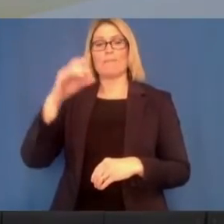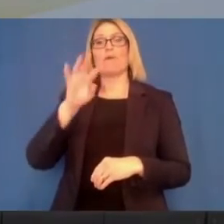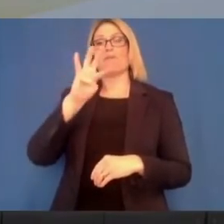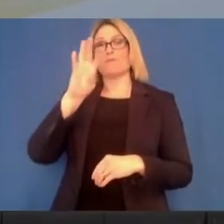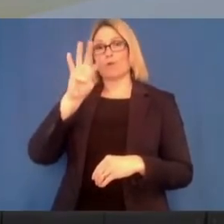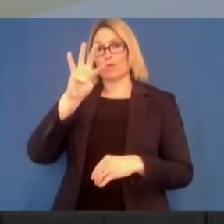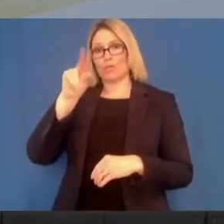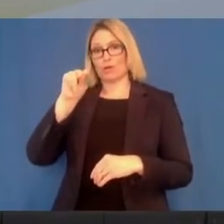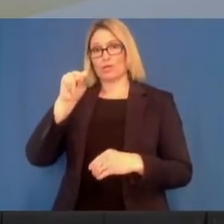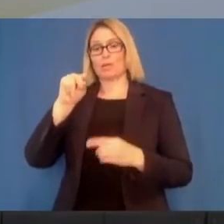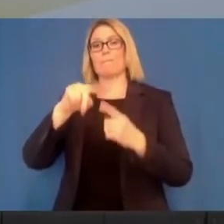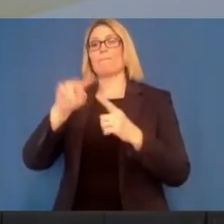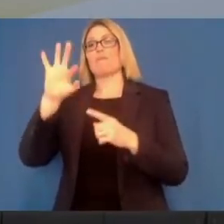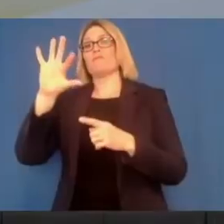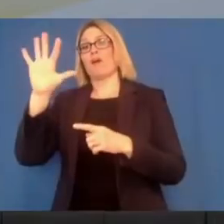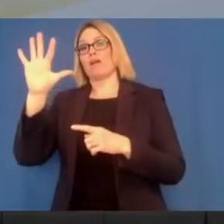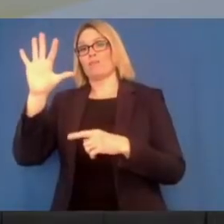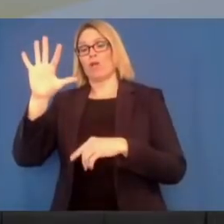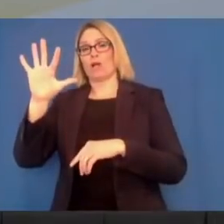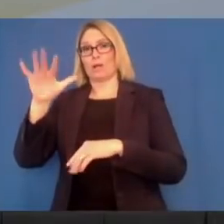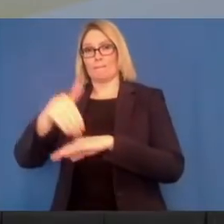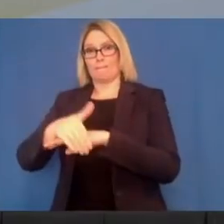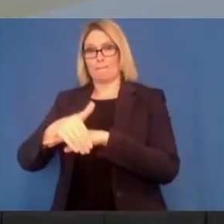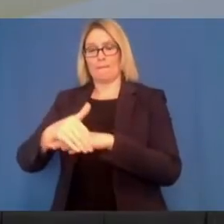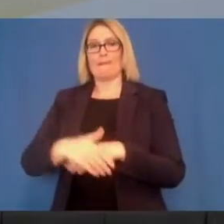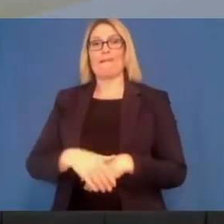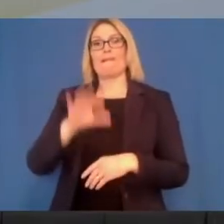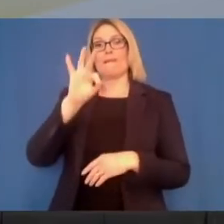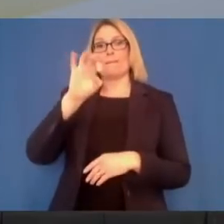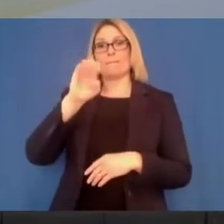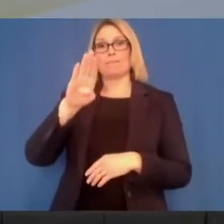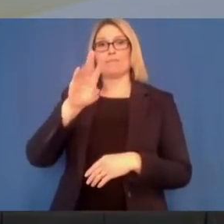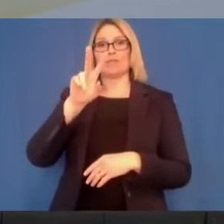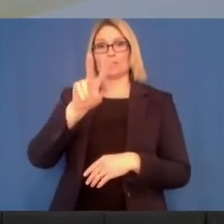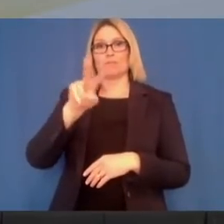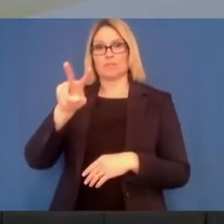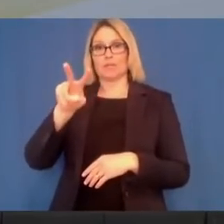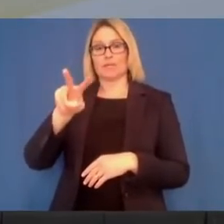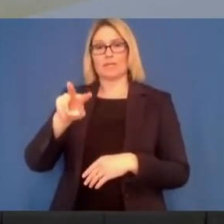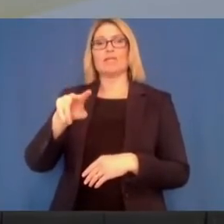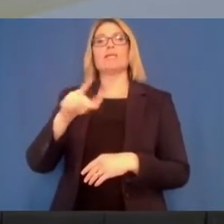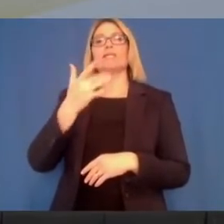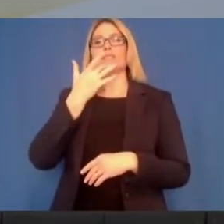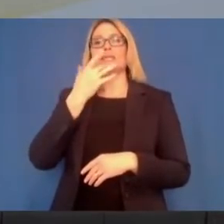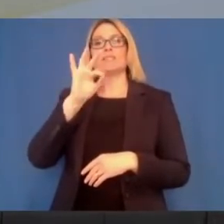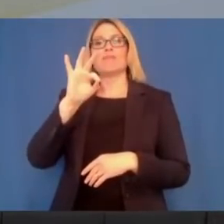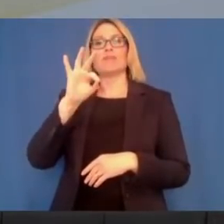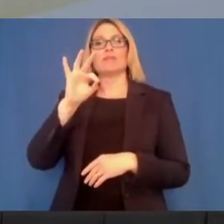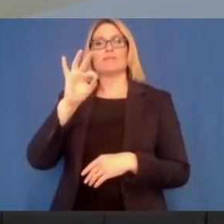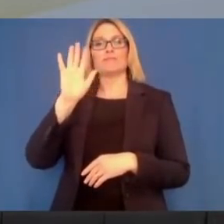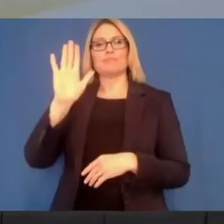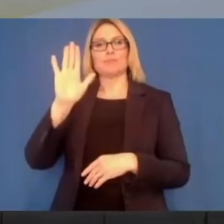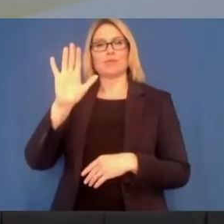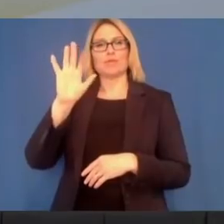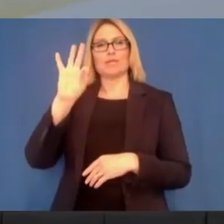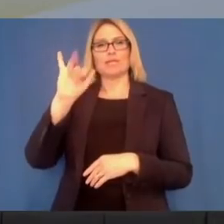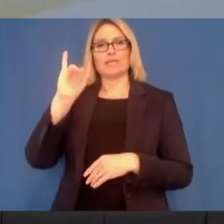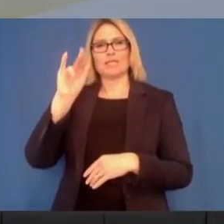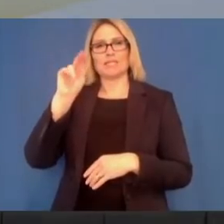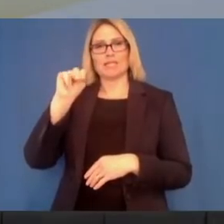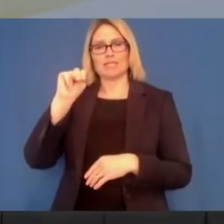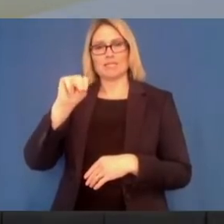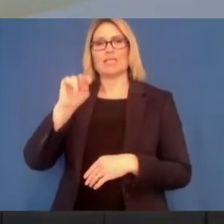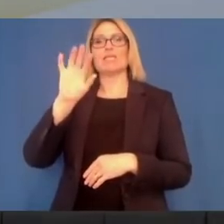4:30 and 5 p.m. February 22nd, Taste of India in Charlottetown, between 10:30 a.m. and 9